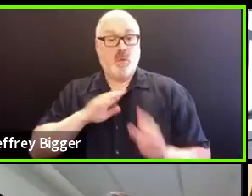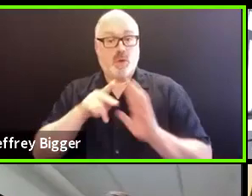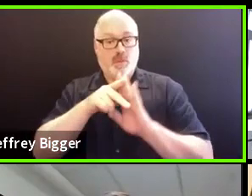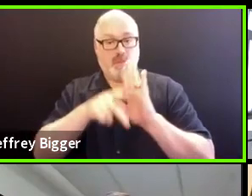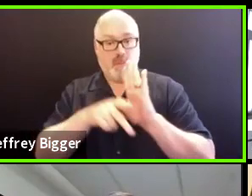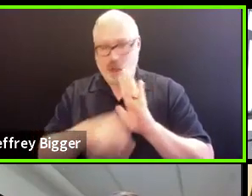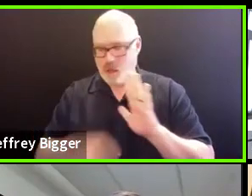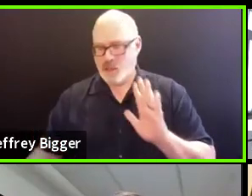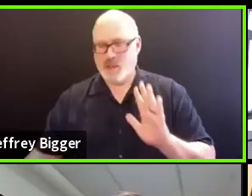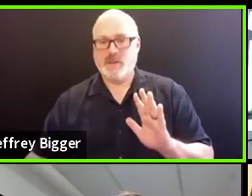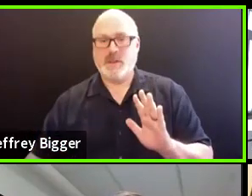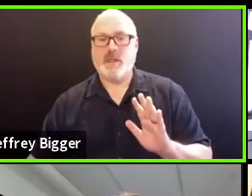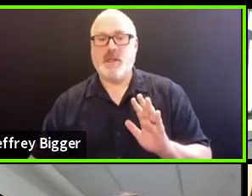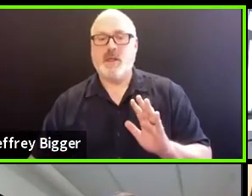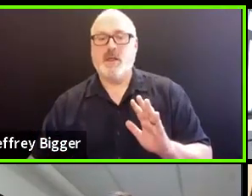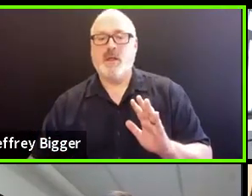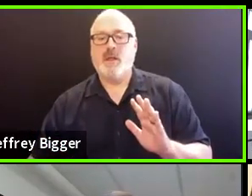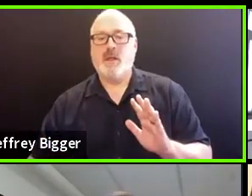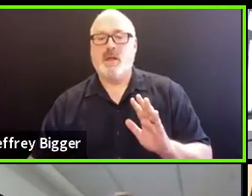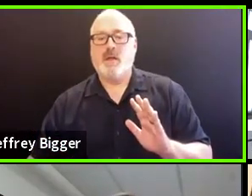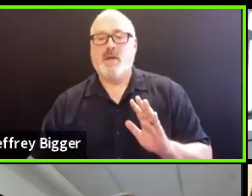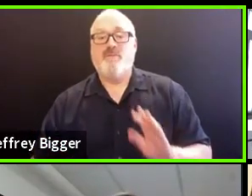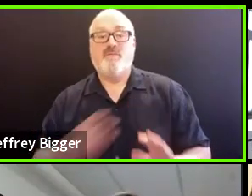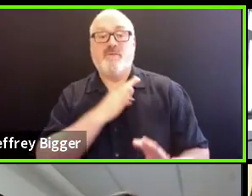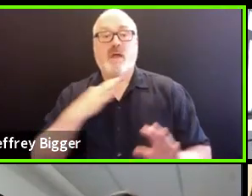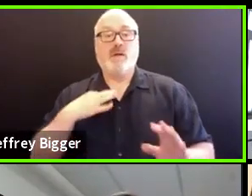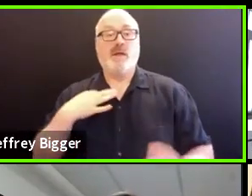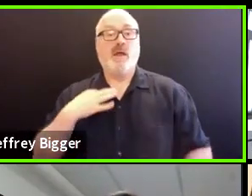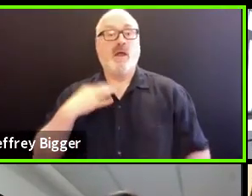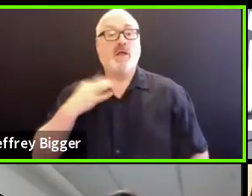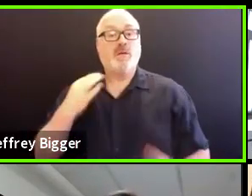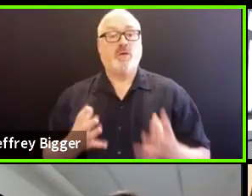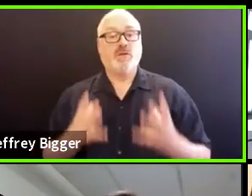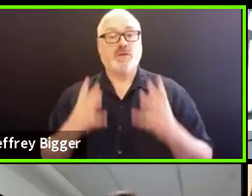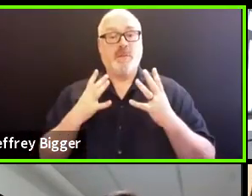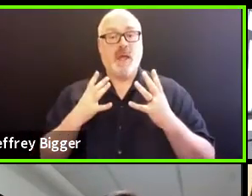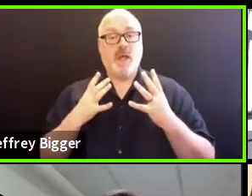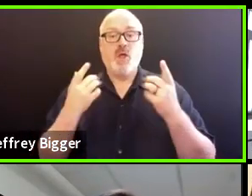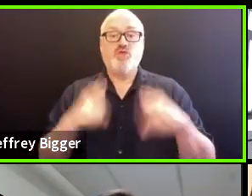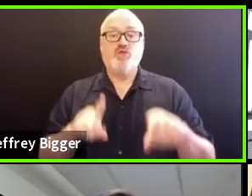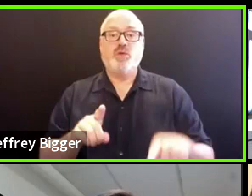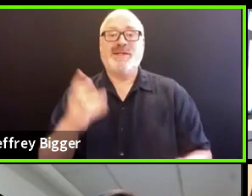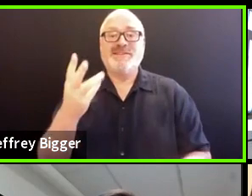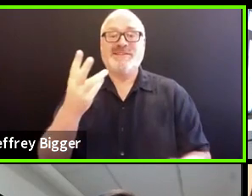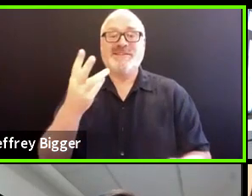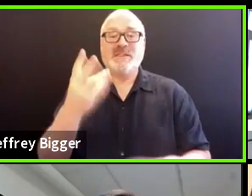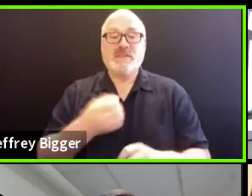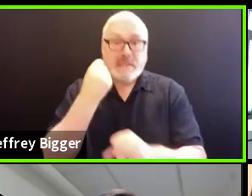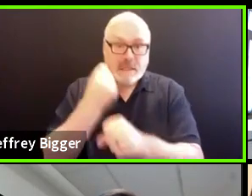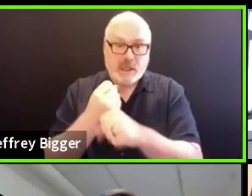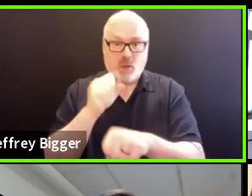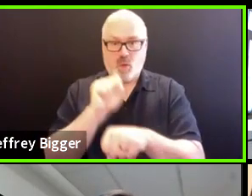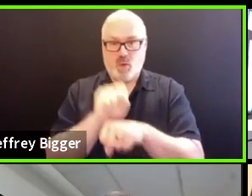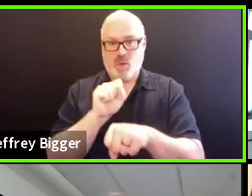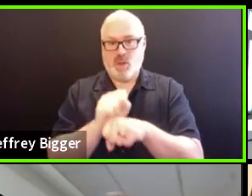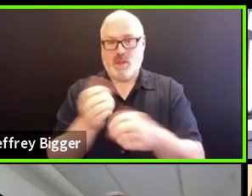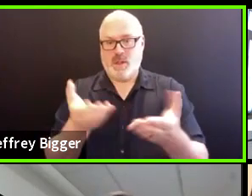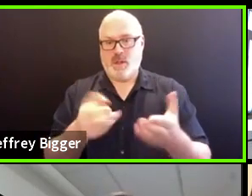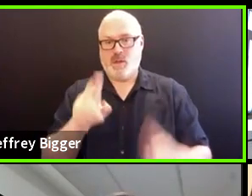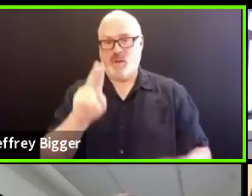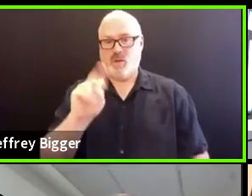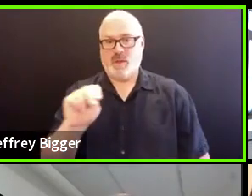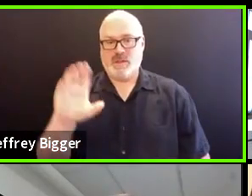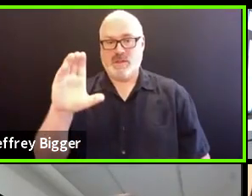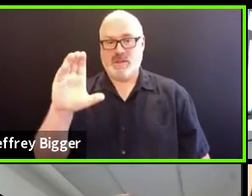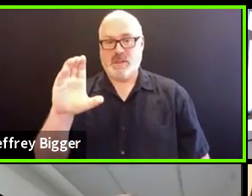our faculty are eligible for sabbatical during their 6th year of employment by the university,